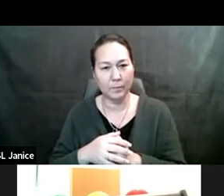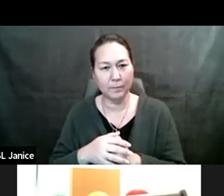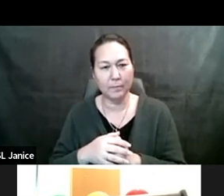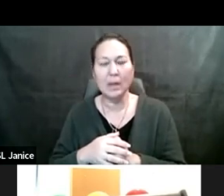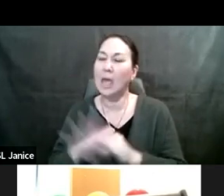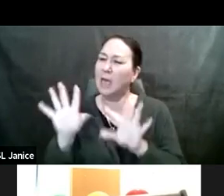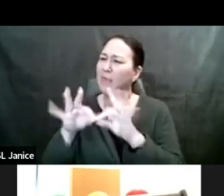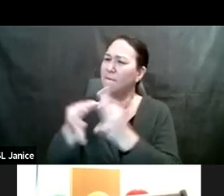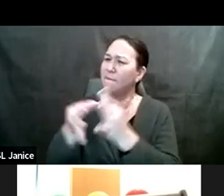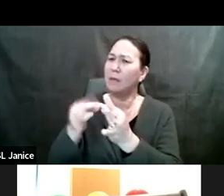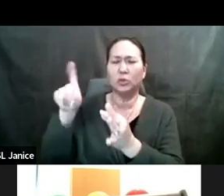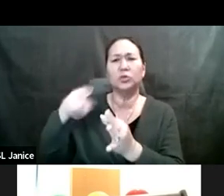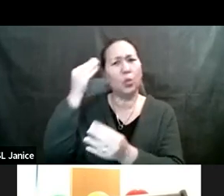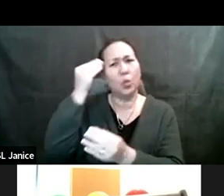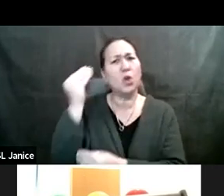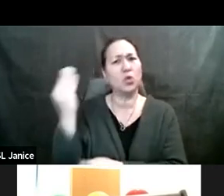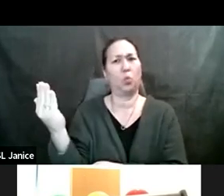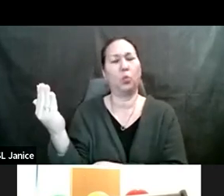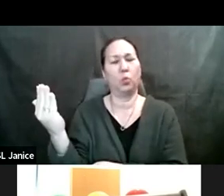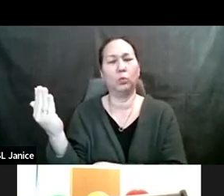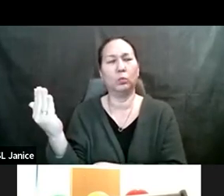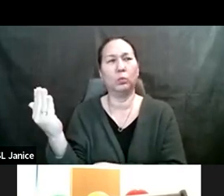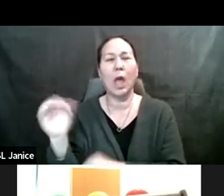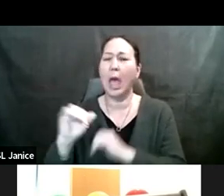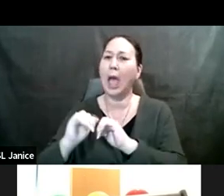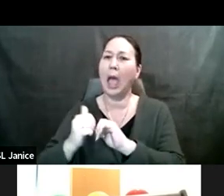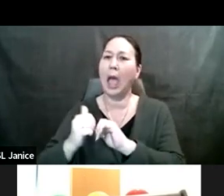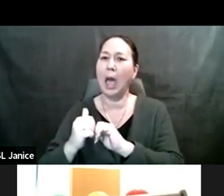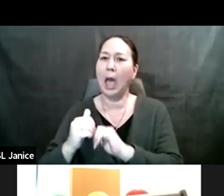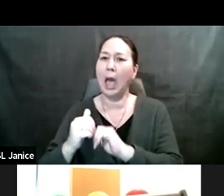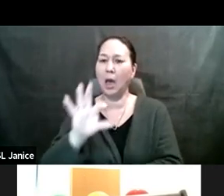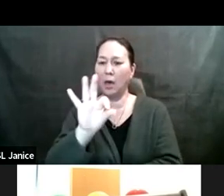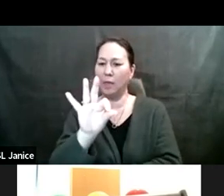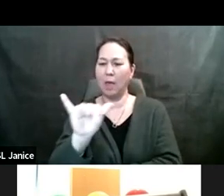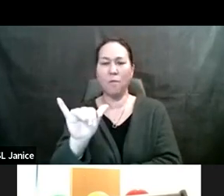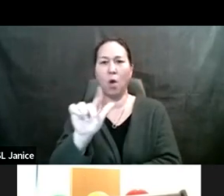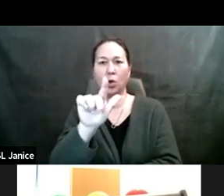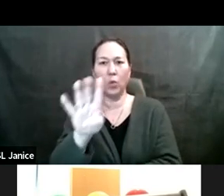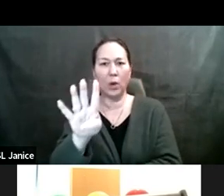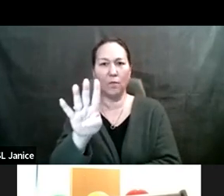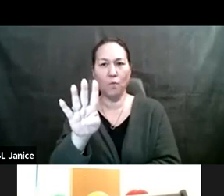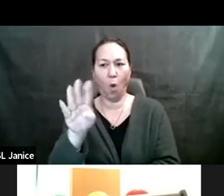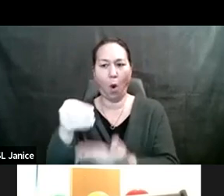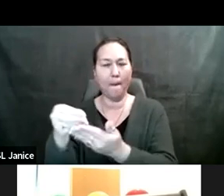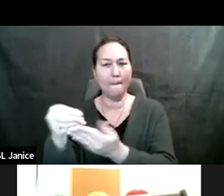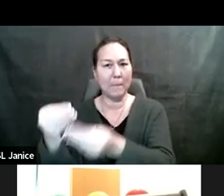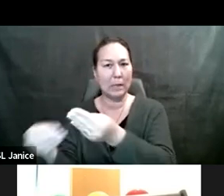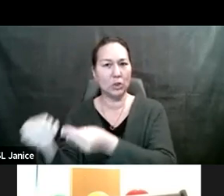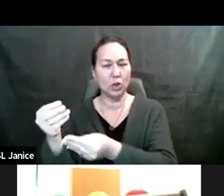the families need to know how the fiscal year 24 budget supports